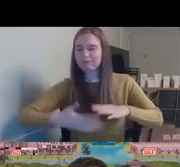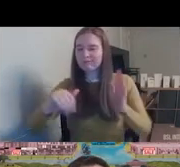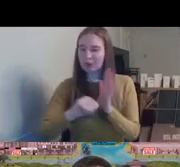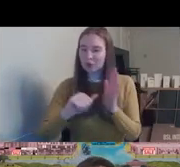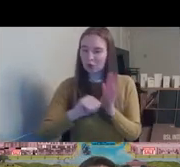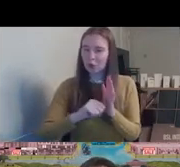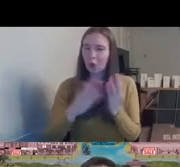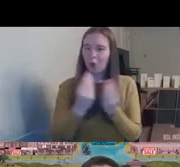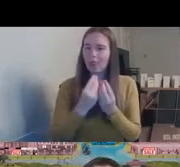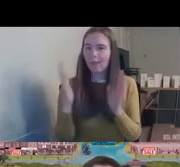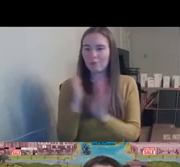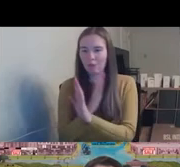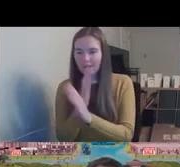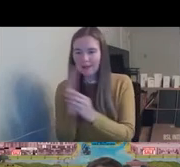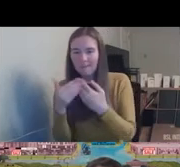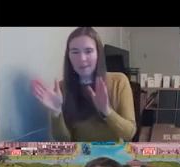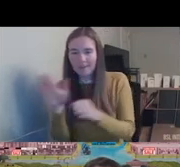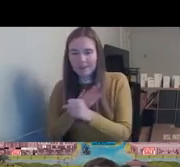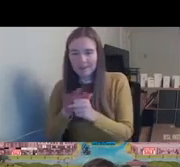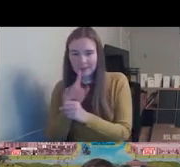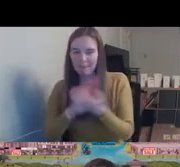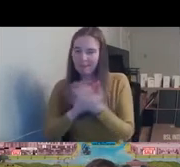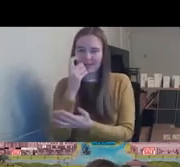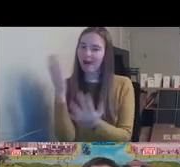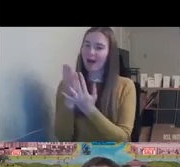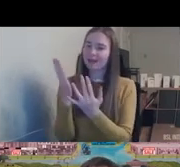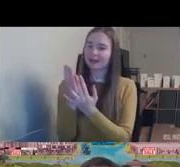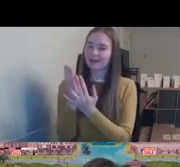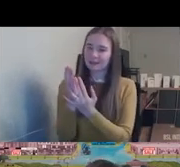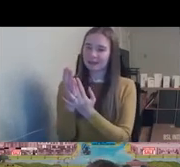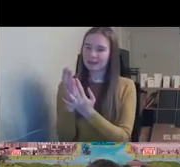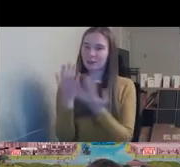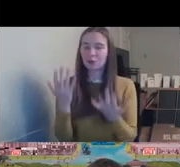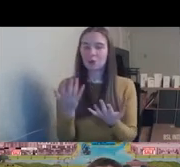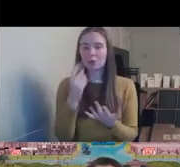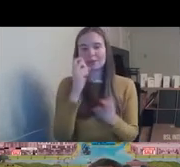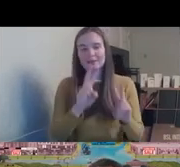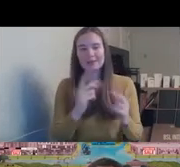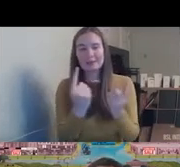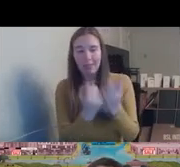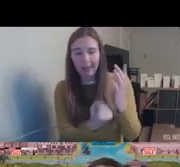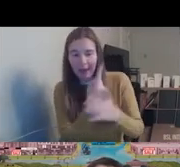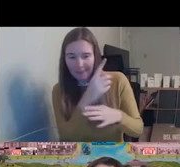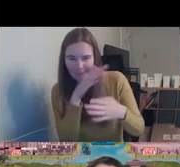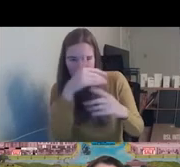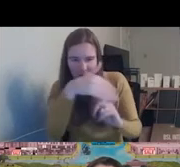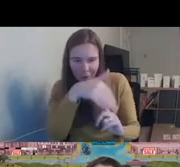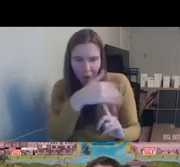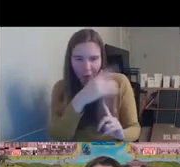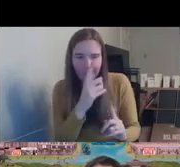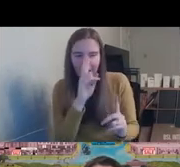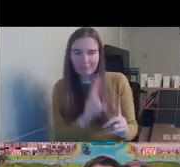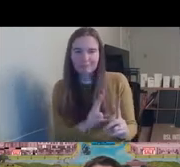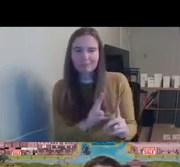And you can see there's something going on behind, but you're sort of immediately sort of